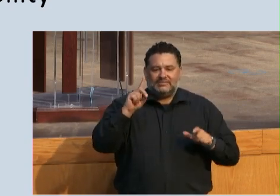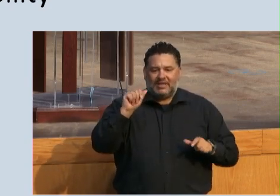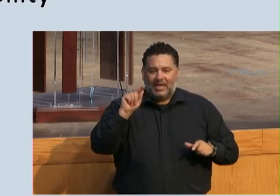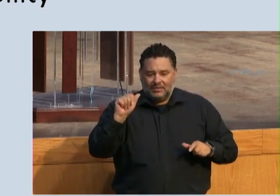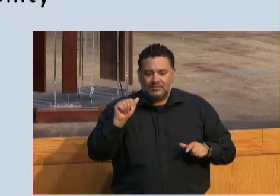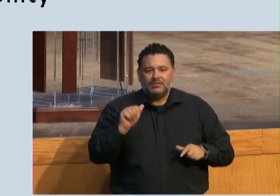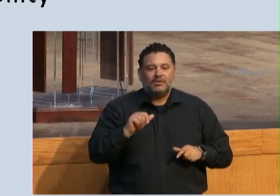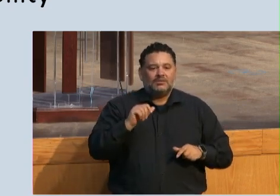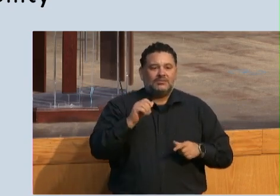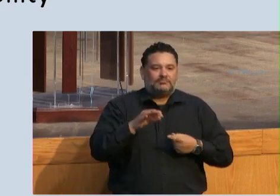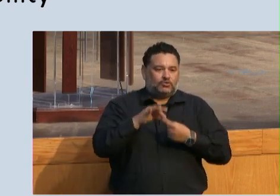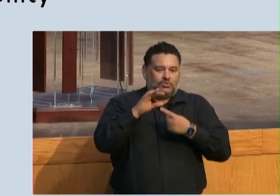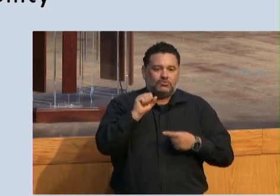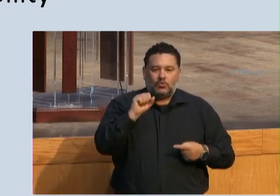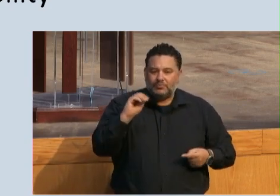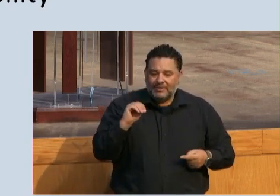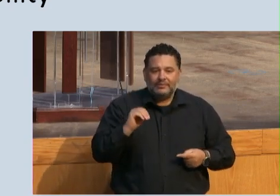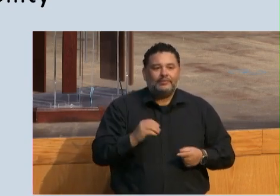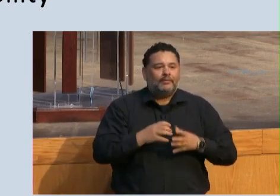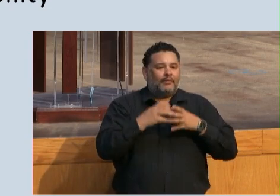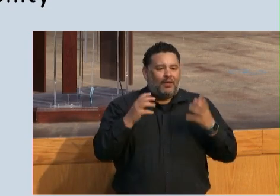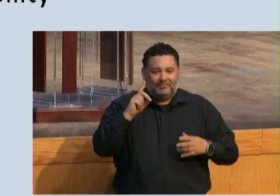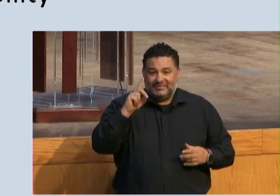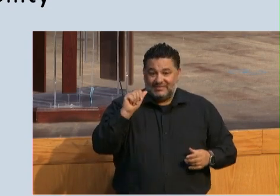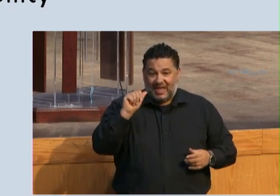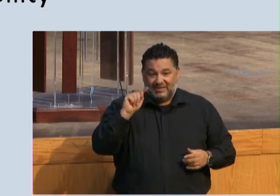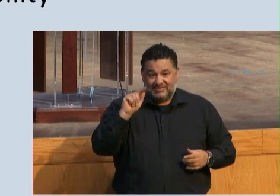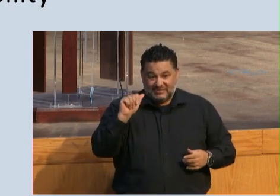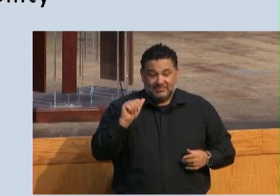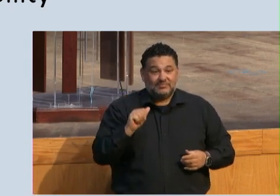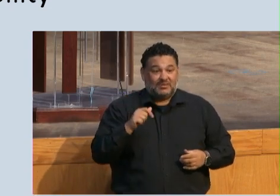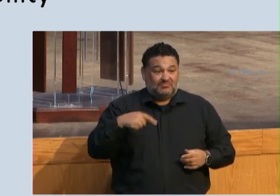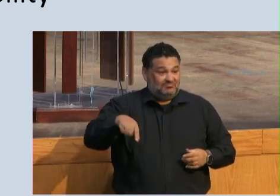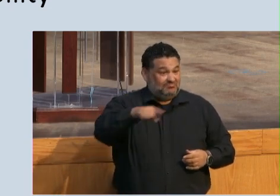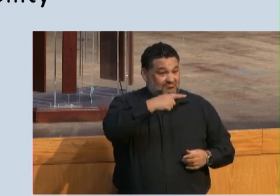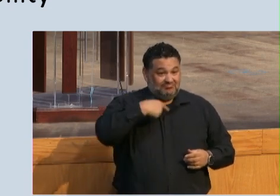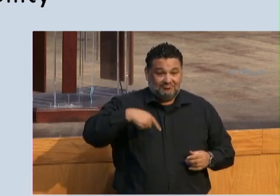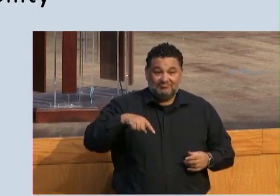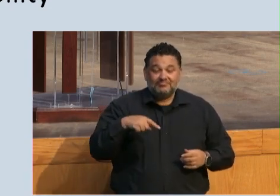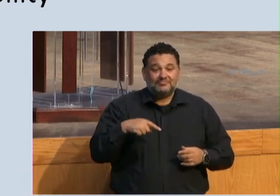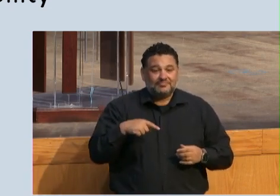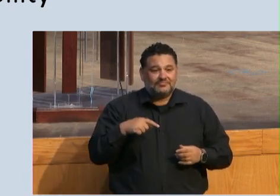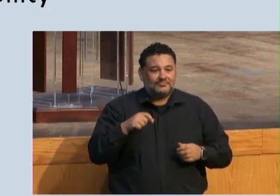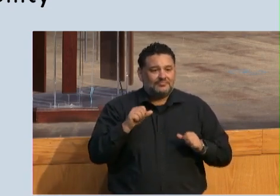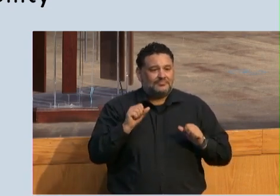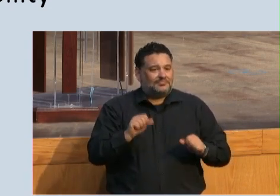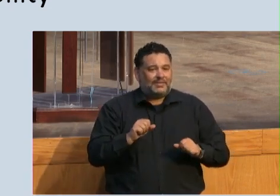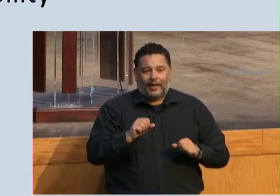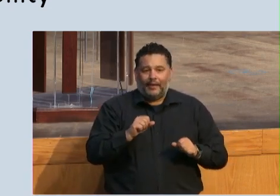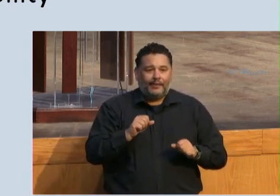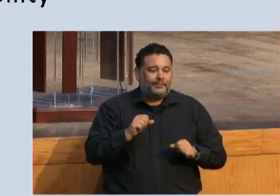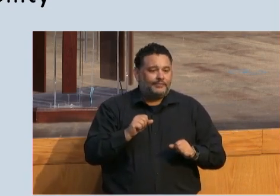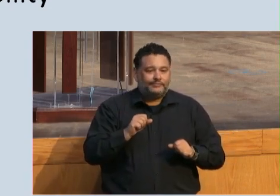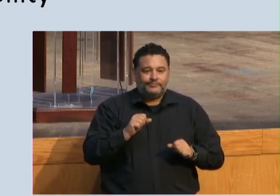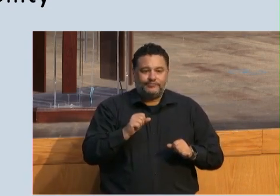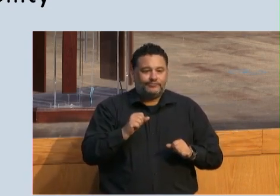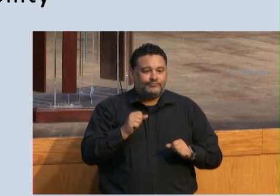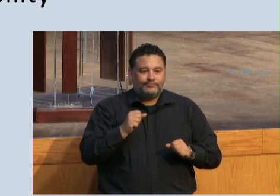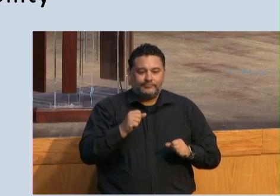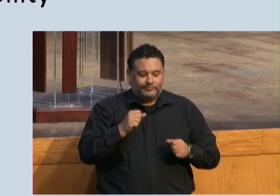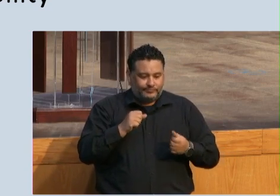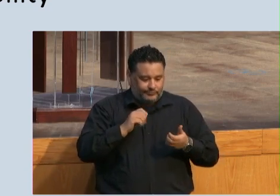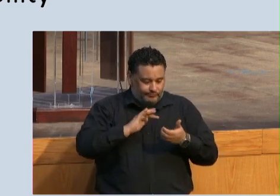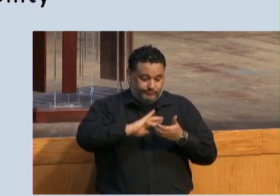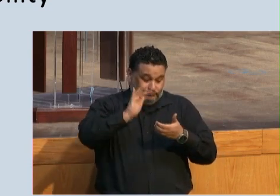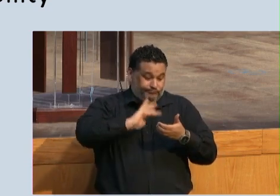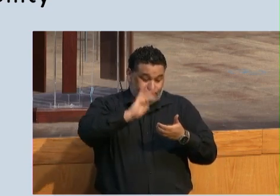had this massive quantity of data that you or I and anybody in this room could spend a lifetime just trying to look through